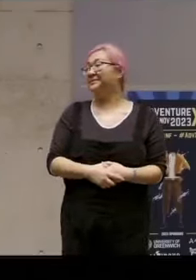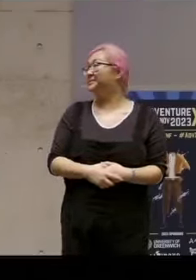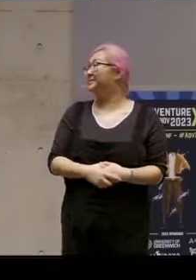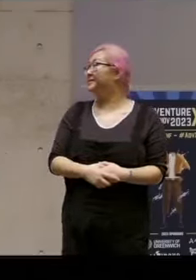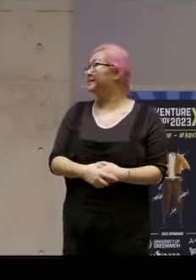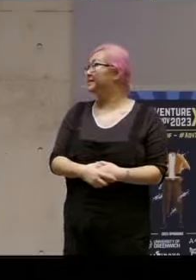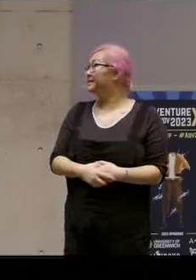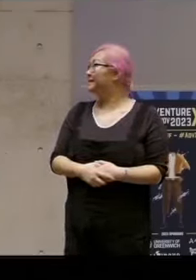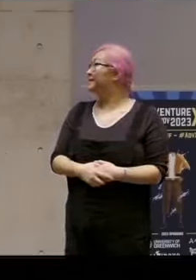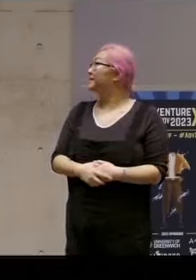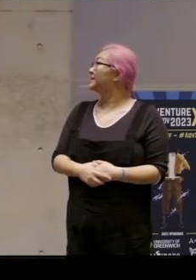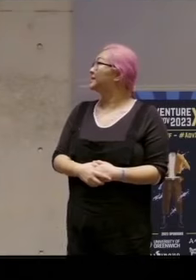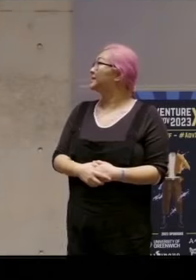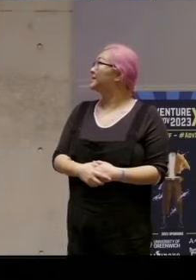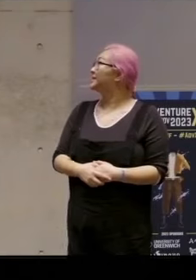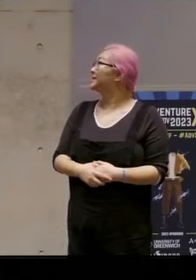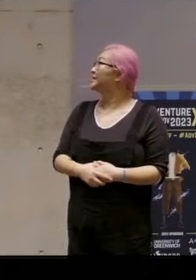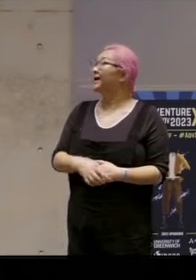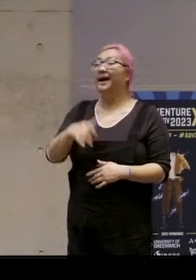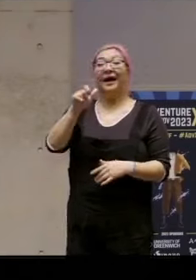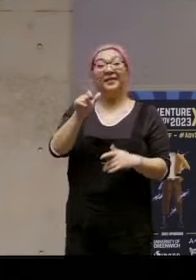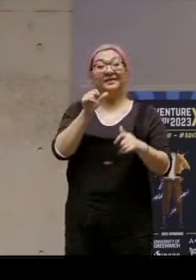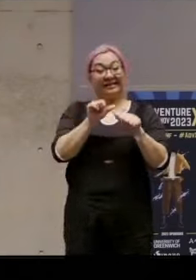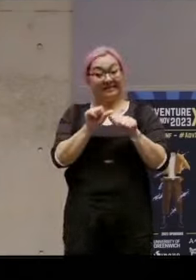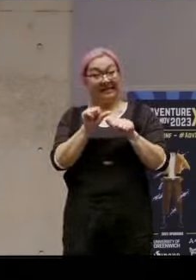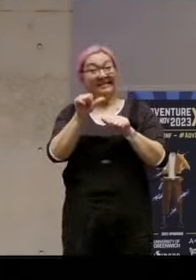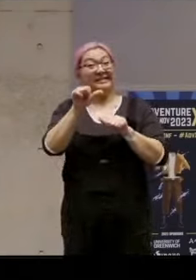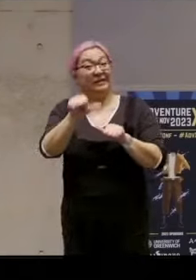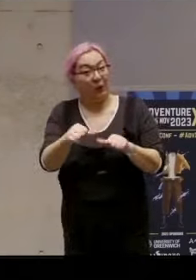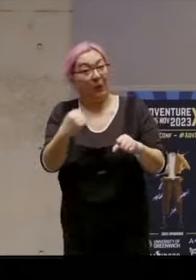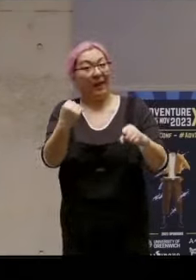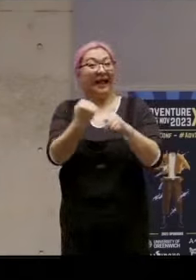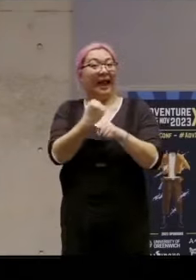Jorge Leto 2, the sequel, Hot Summer.